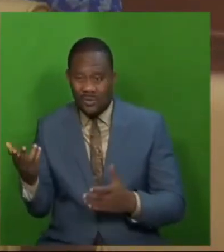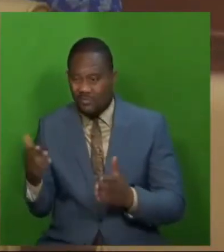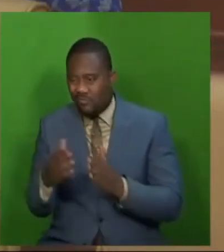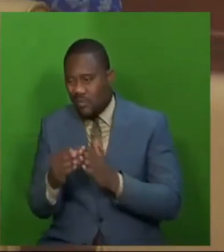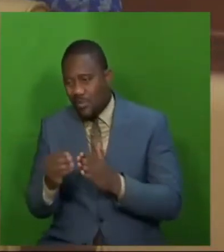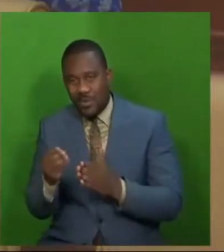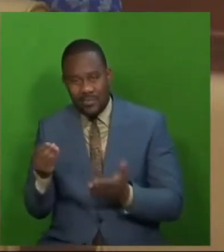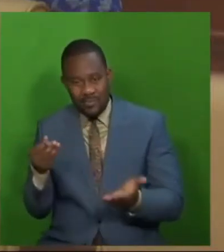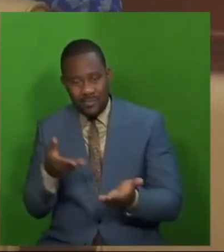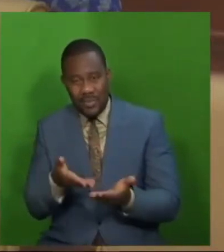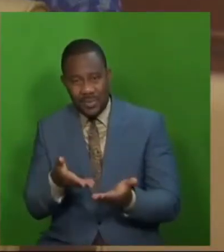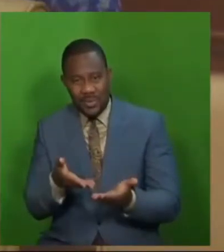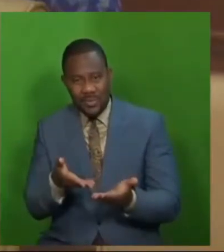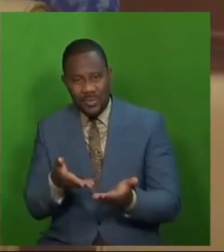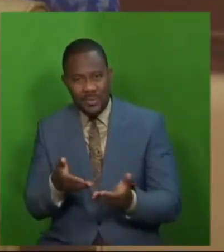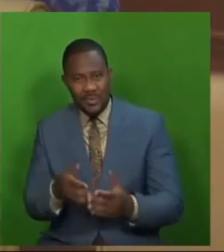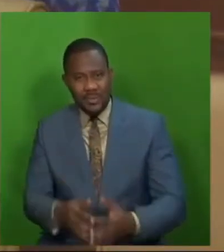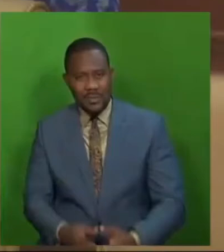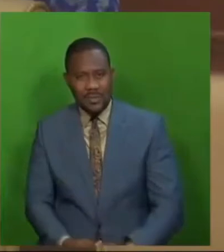petition.